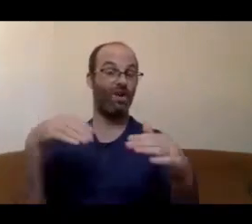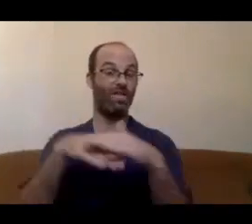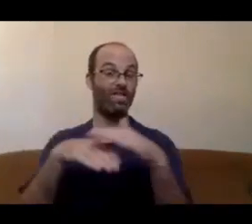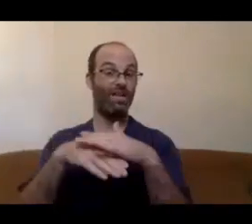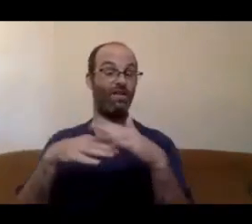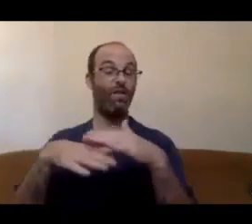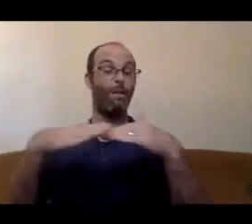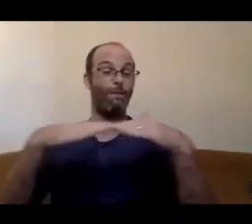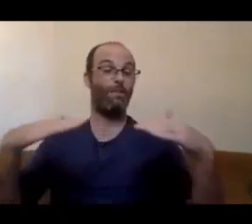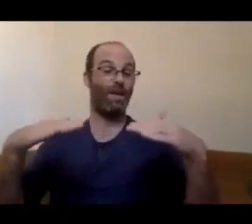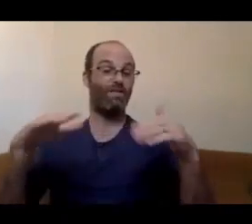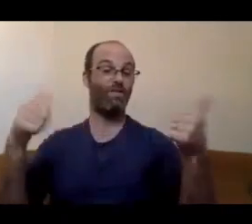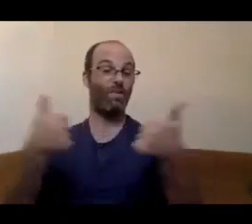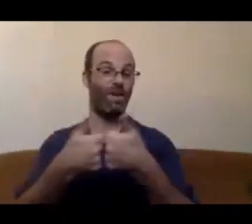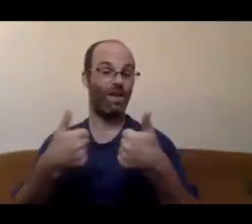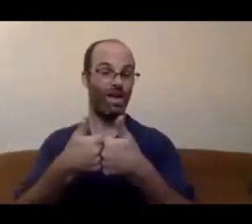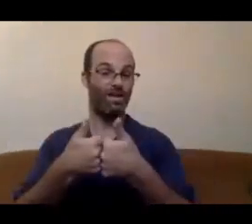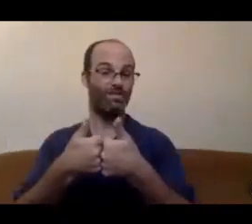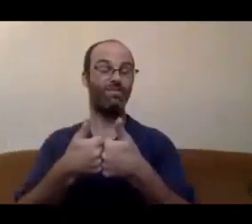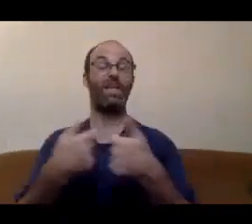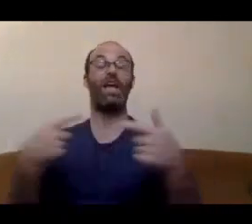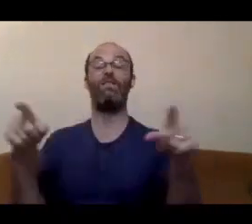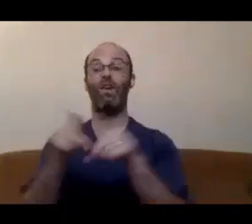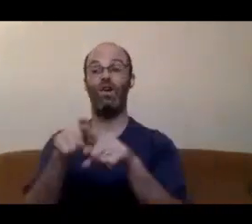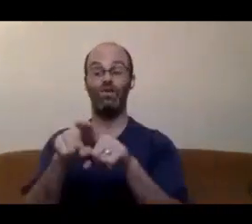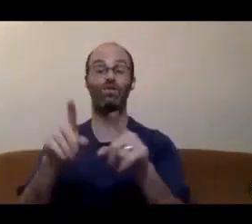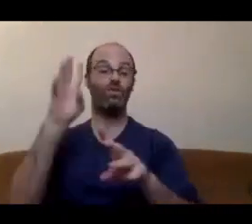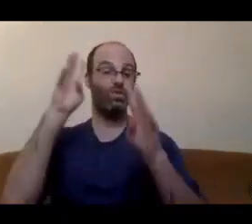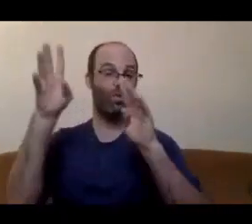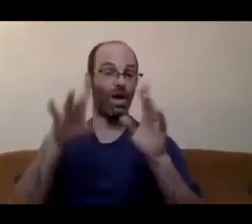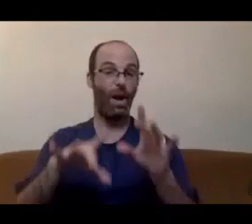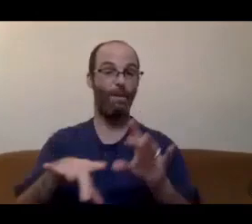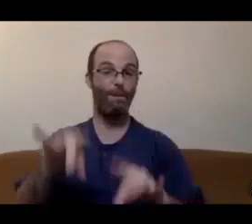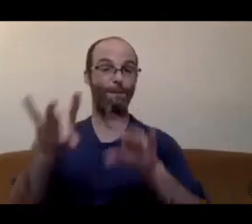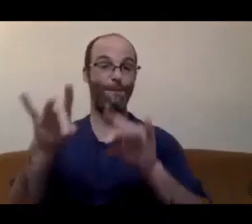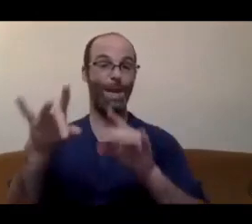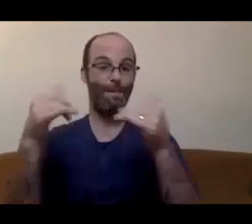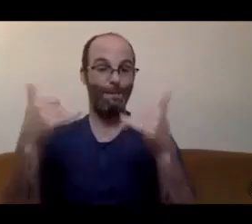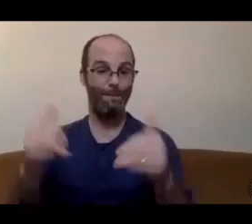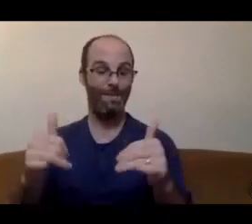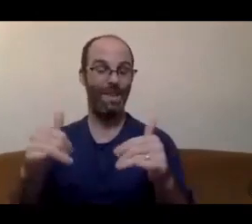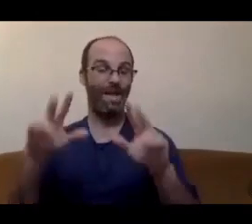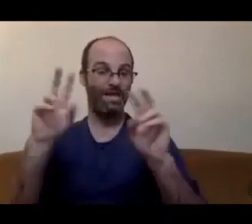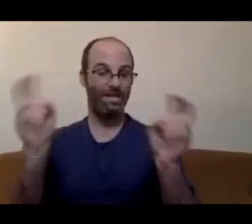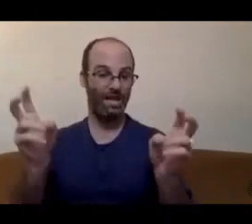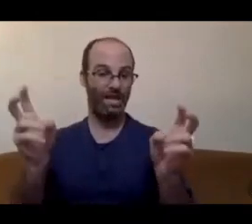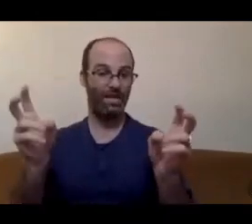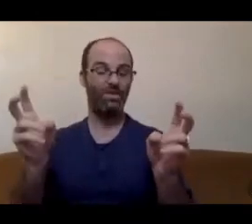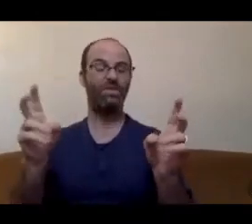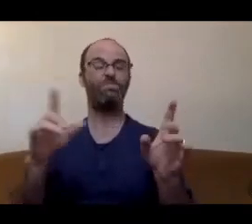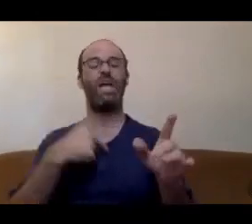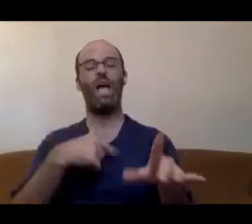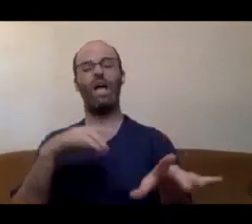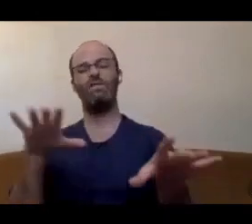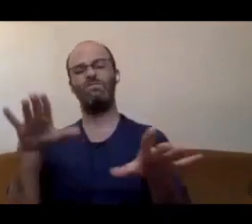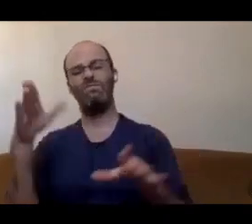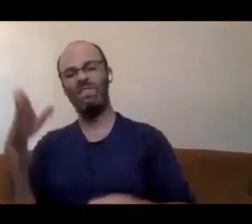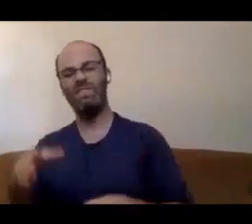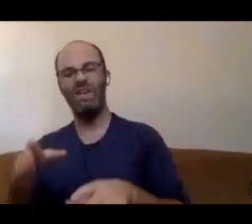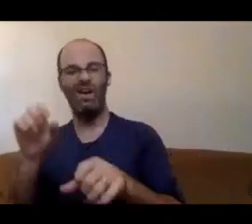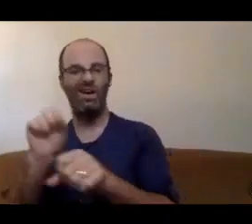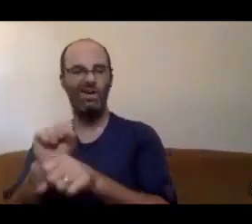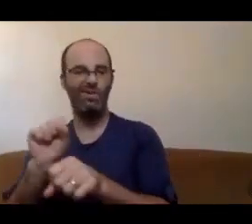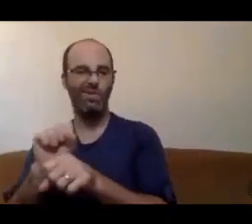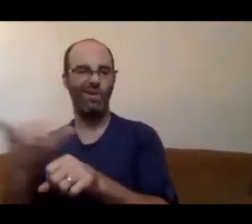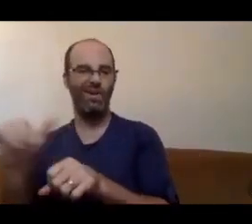also created several other pick up and play titles and have done work on the side as a mod